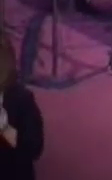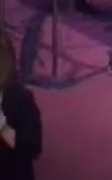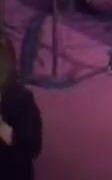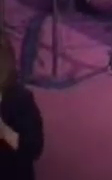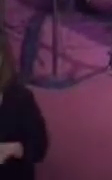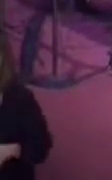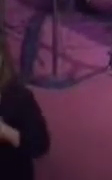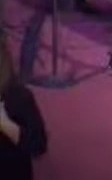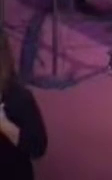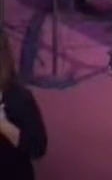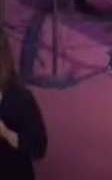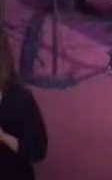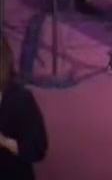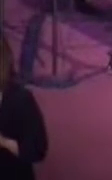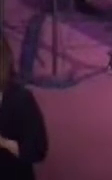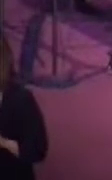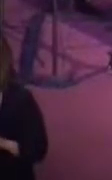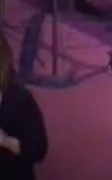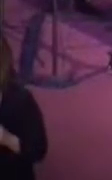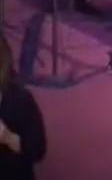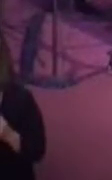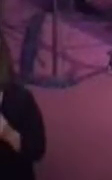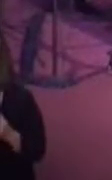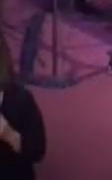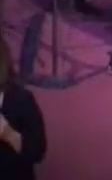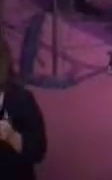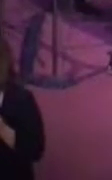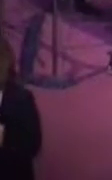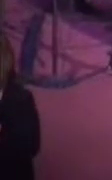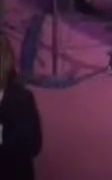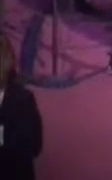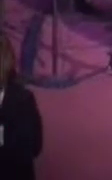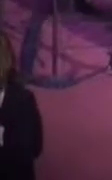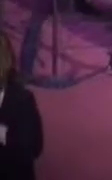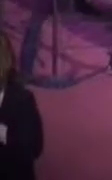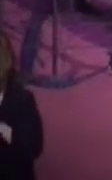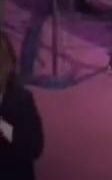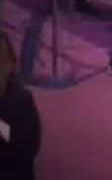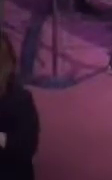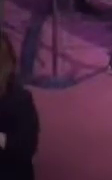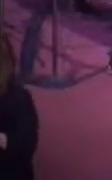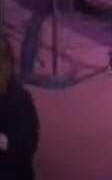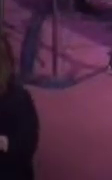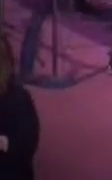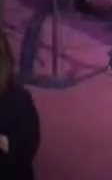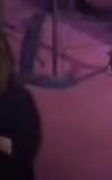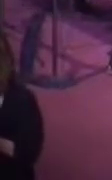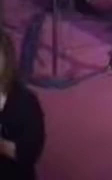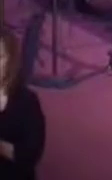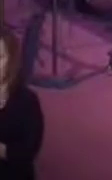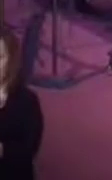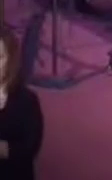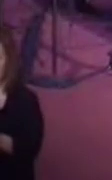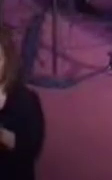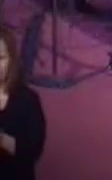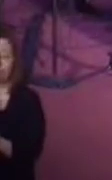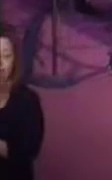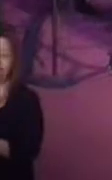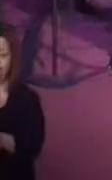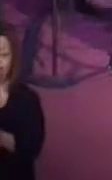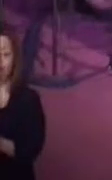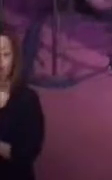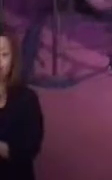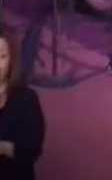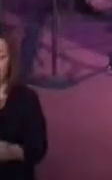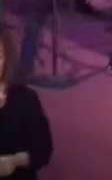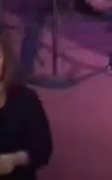folks. But yet this man is a godly man who loves the Lord, who continues to rise to the top. And so Daniel knows